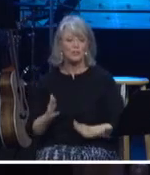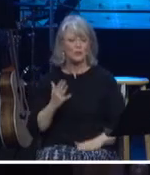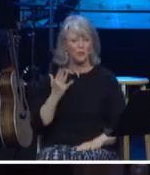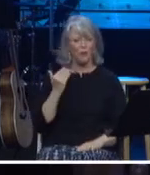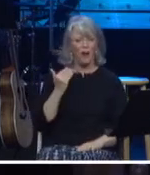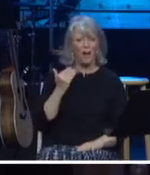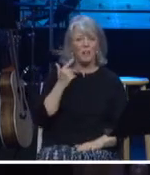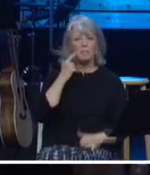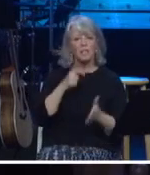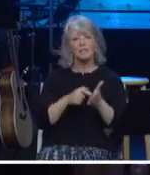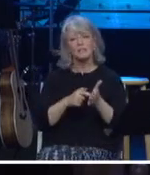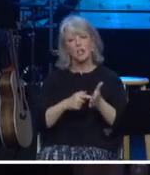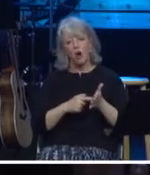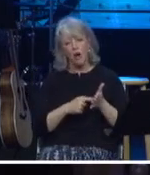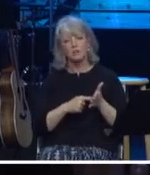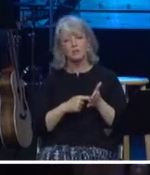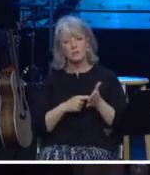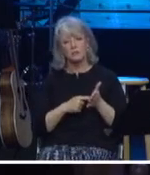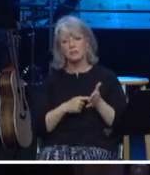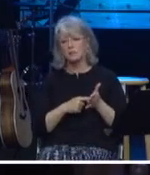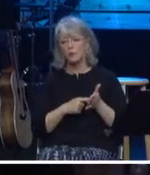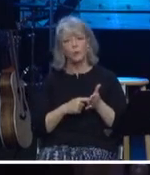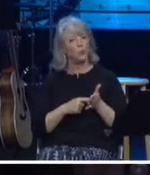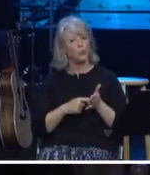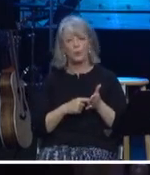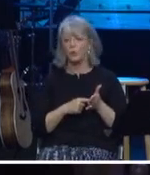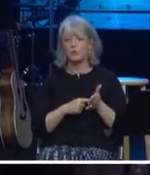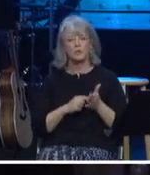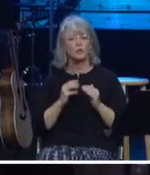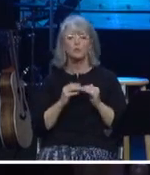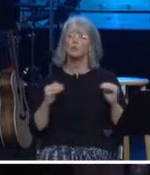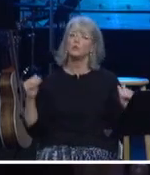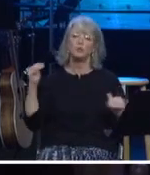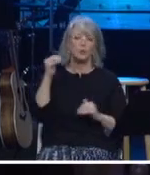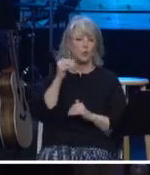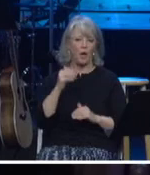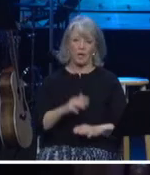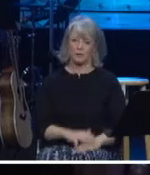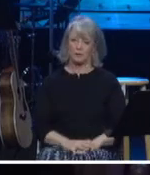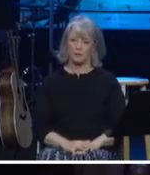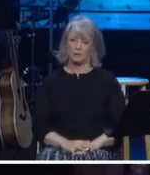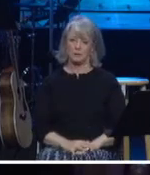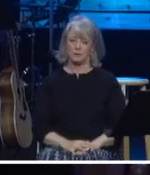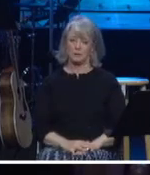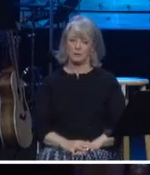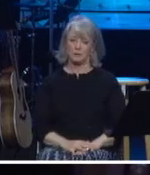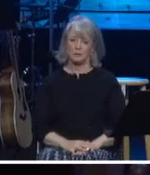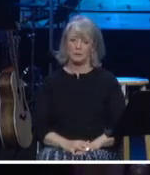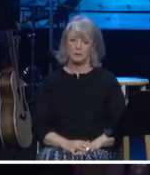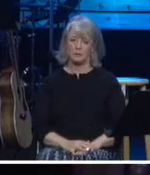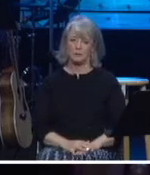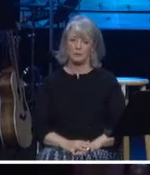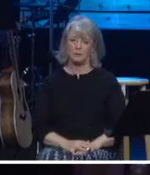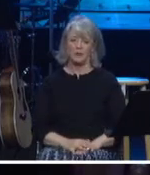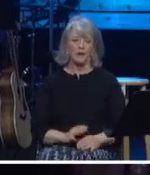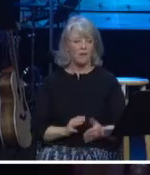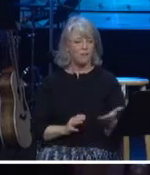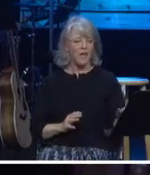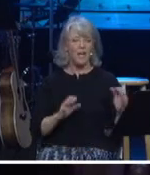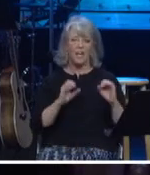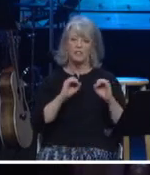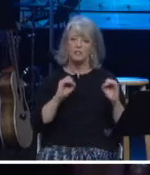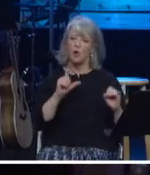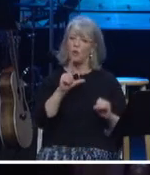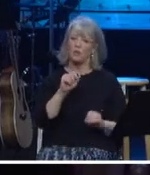Why? Because the cost is just too high. They did not have the love of God